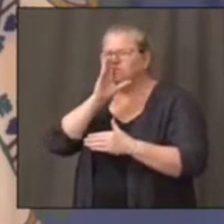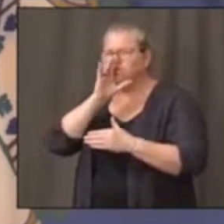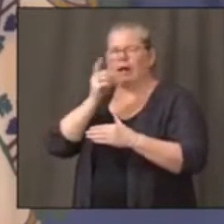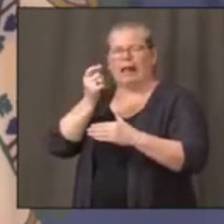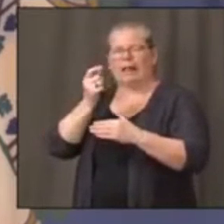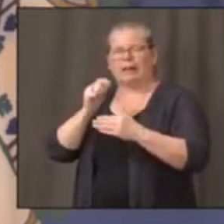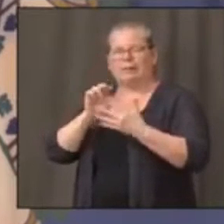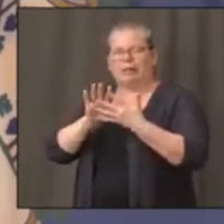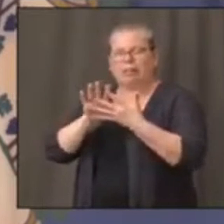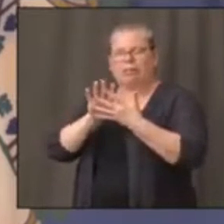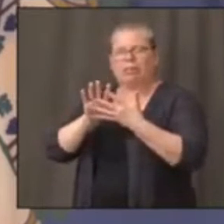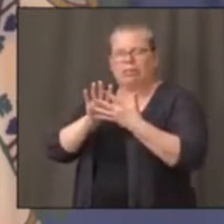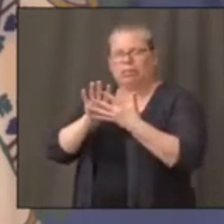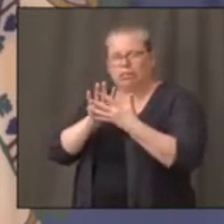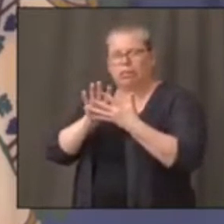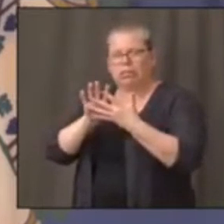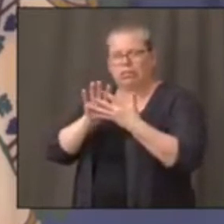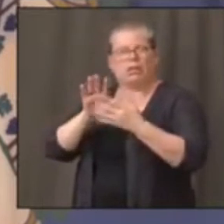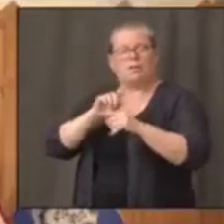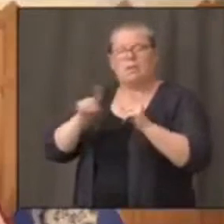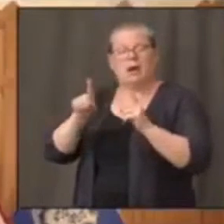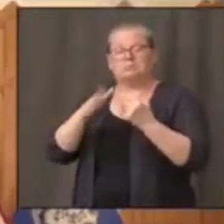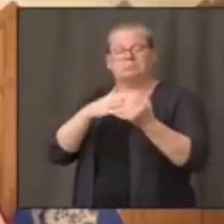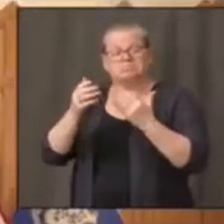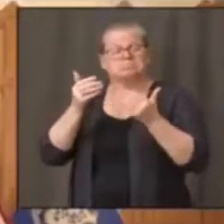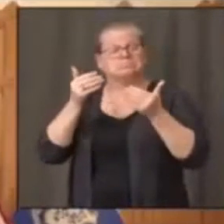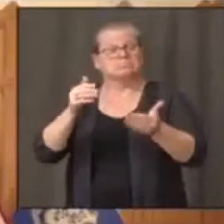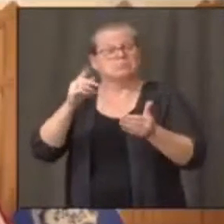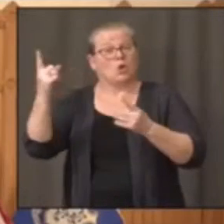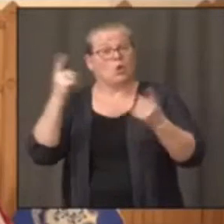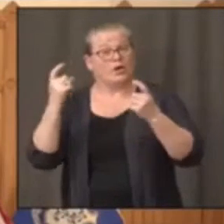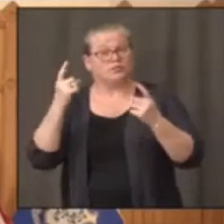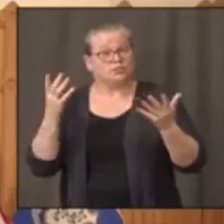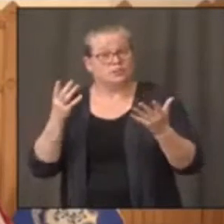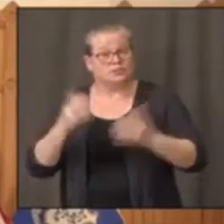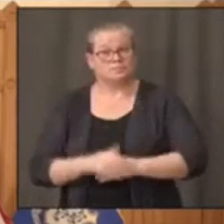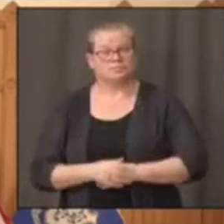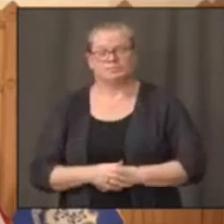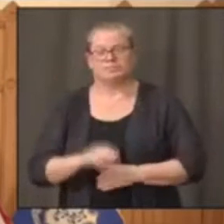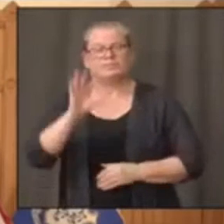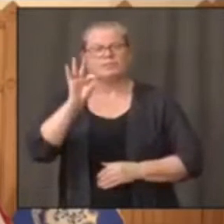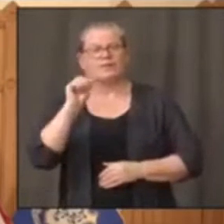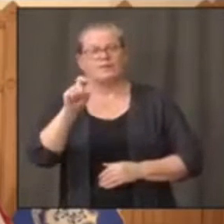But Max, any questions? Fox 61.